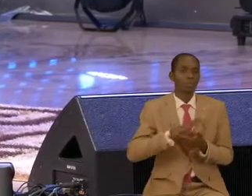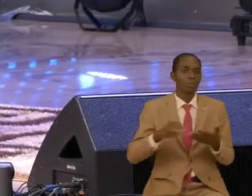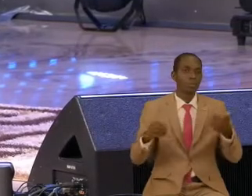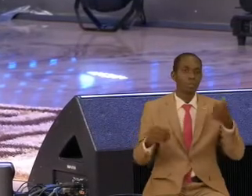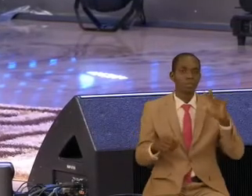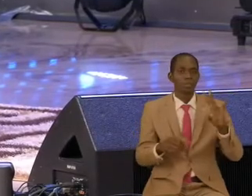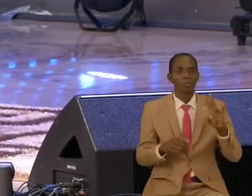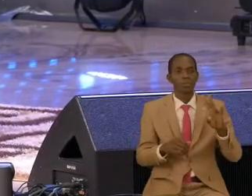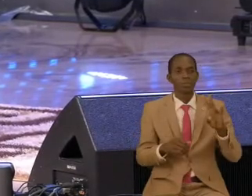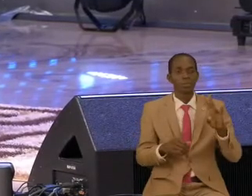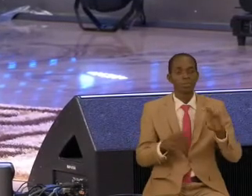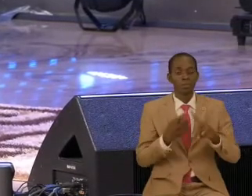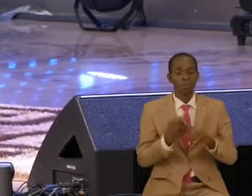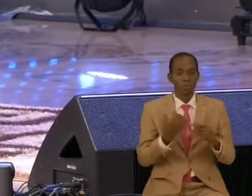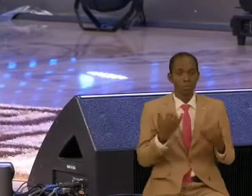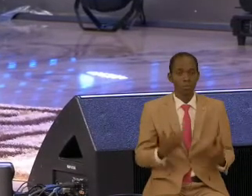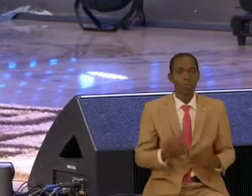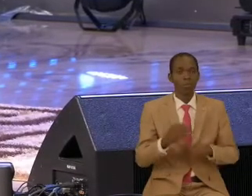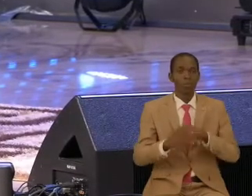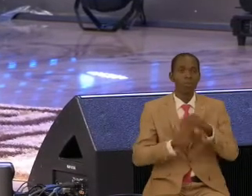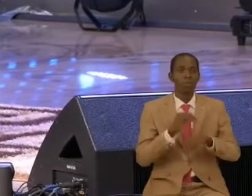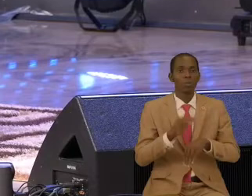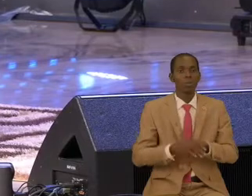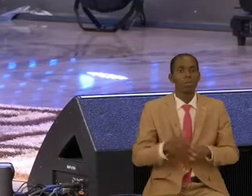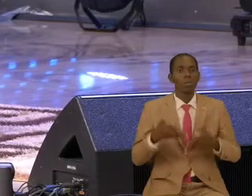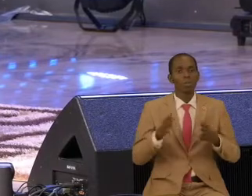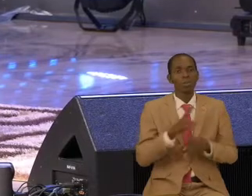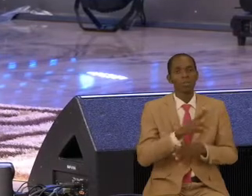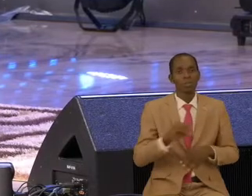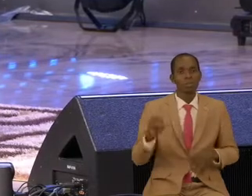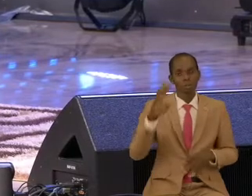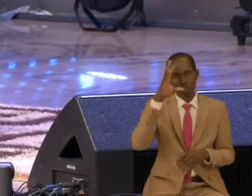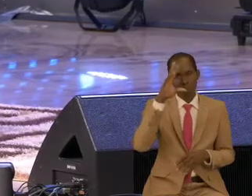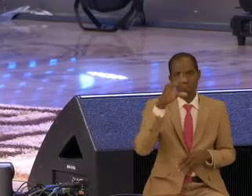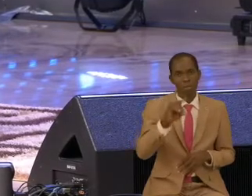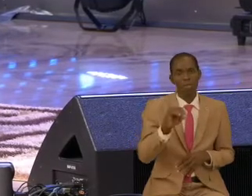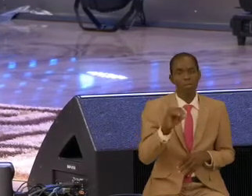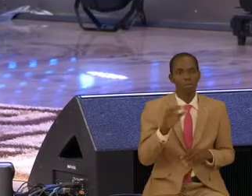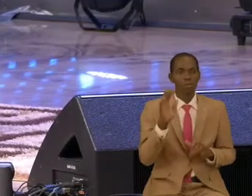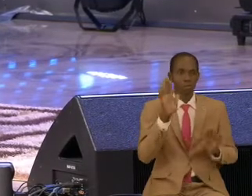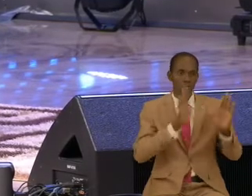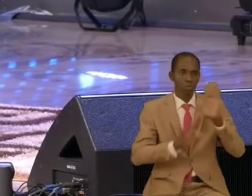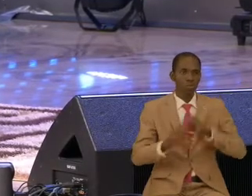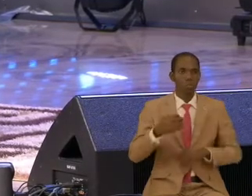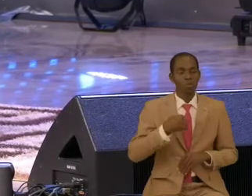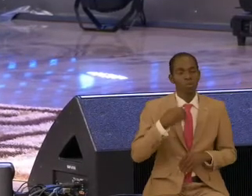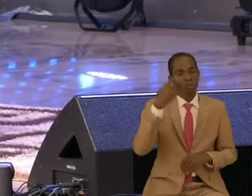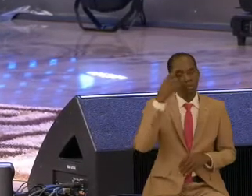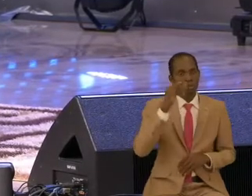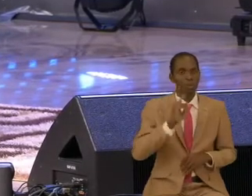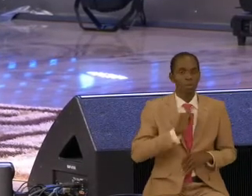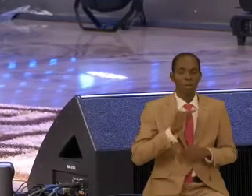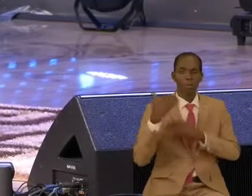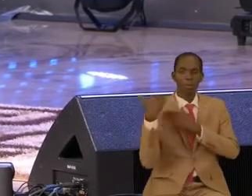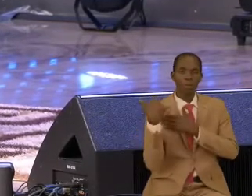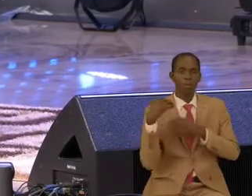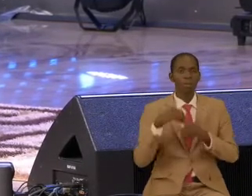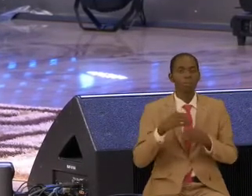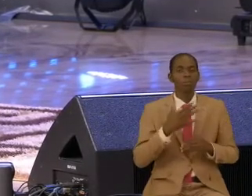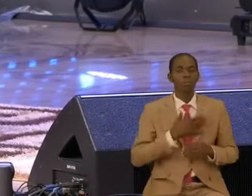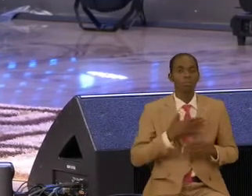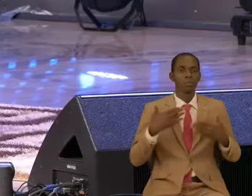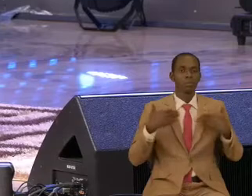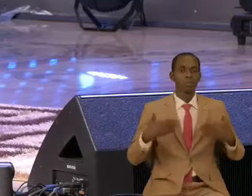17, from henceforth, let no man trouble me, for I bear in my